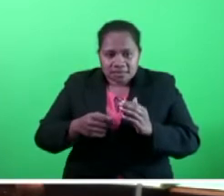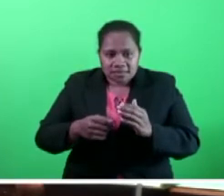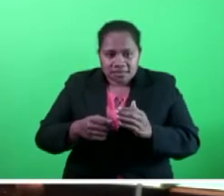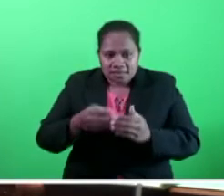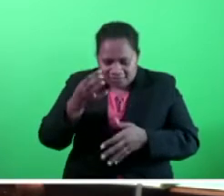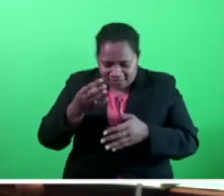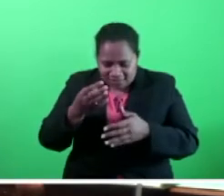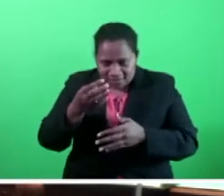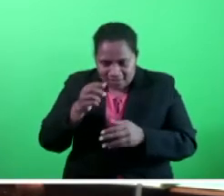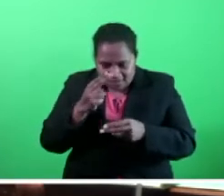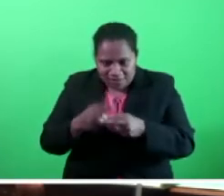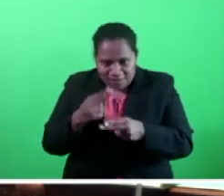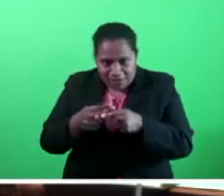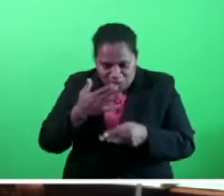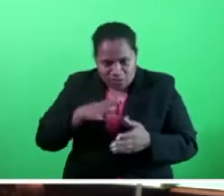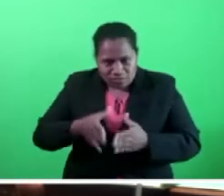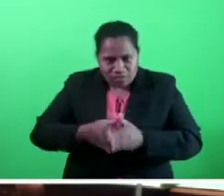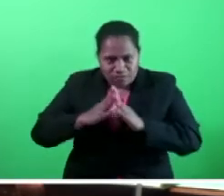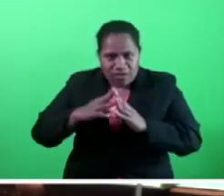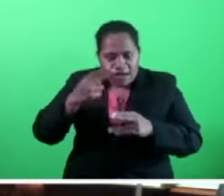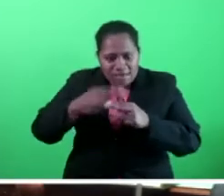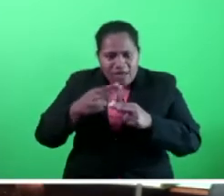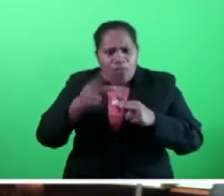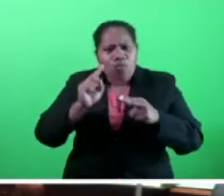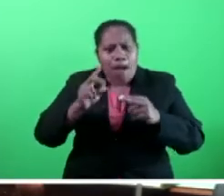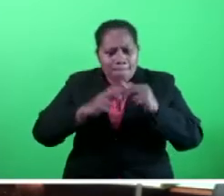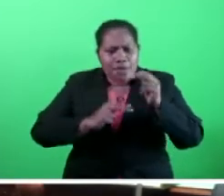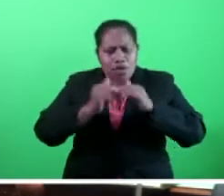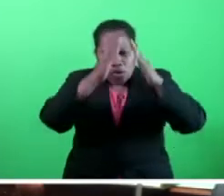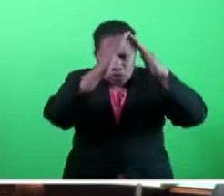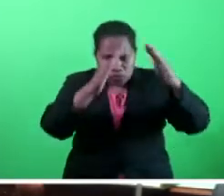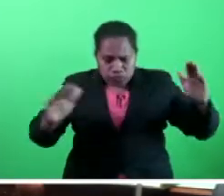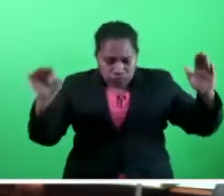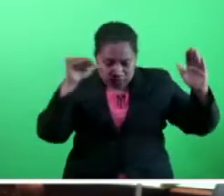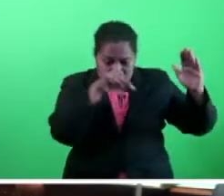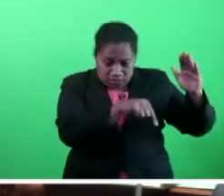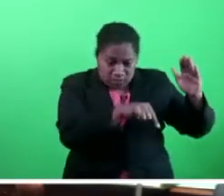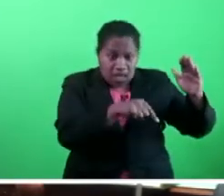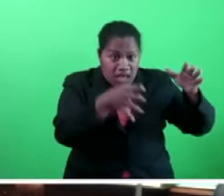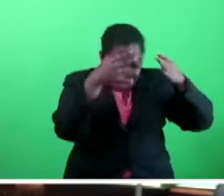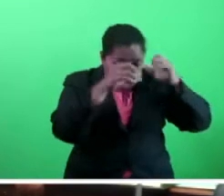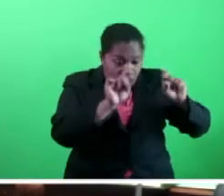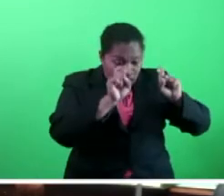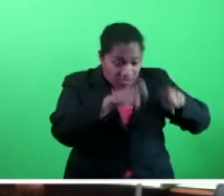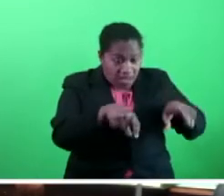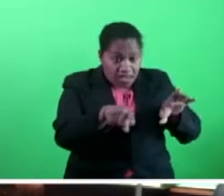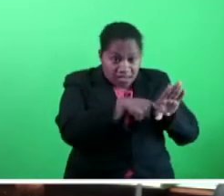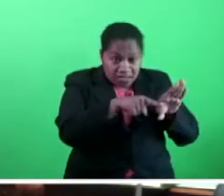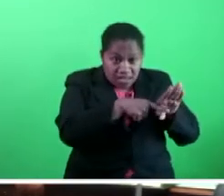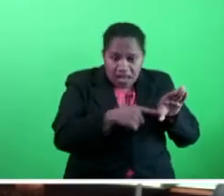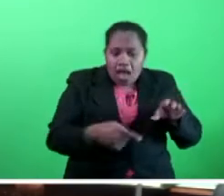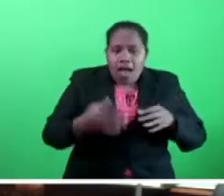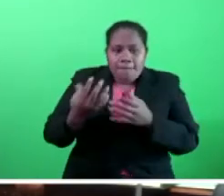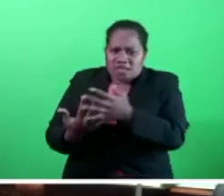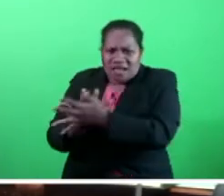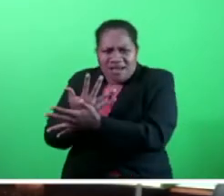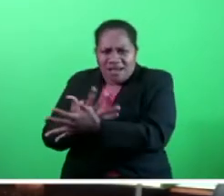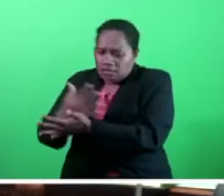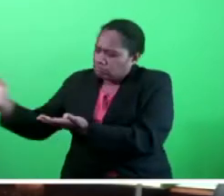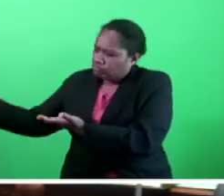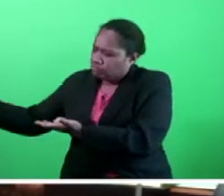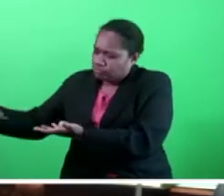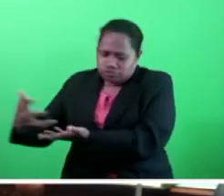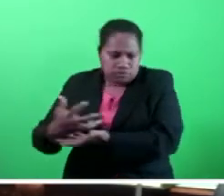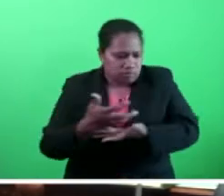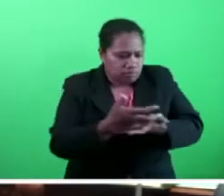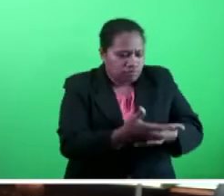inside and they'll be growing the feed and feeding to them daily. The Speaker said the current milking cow